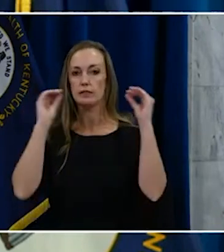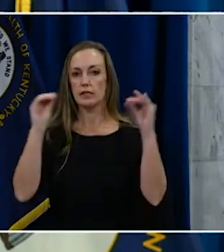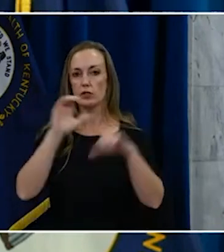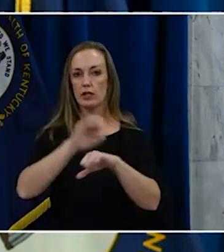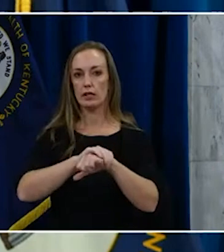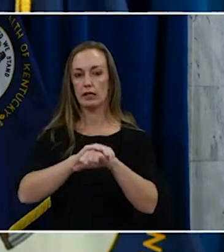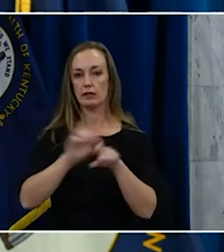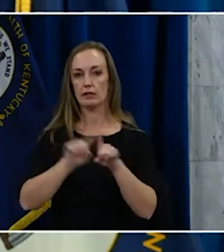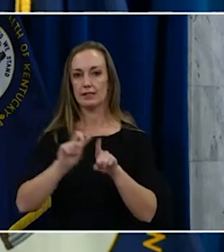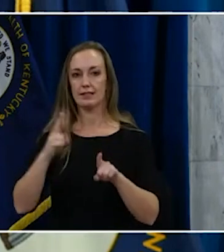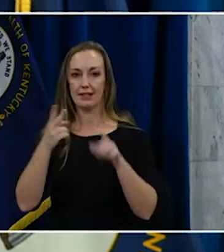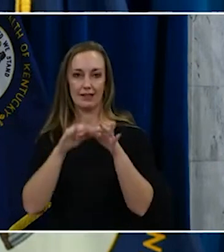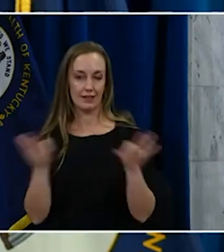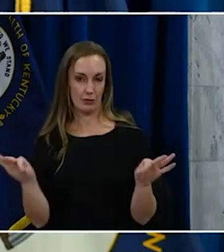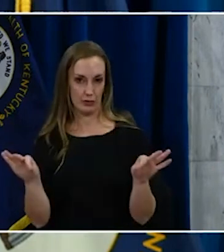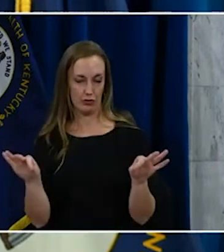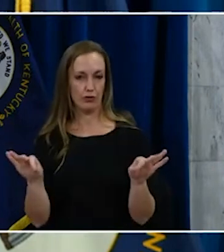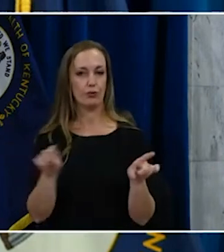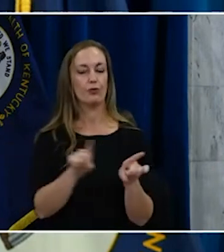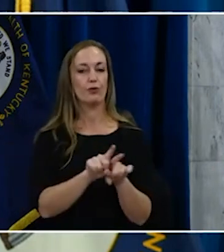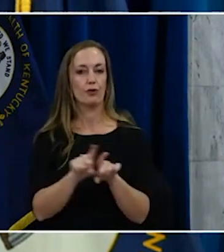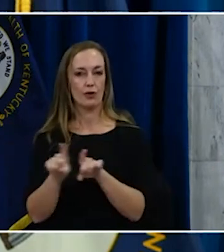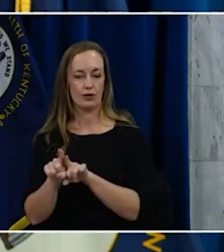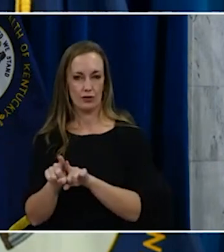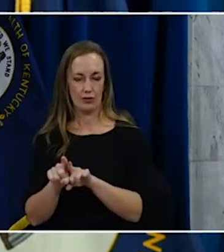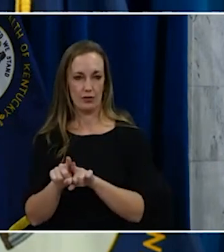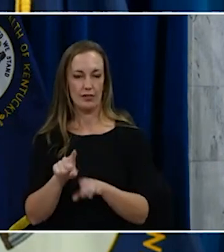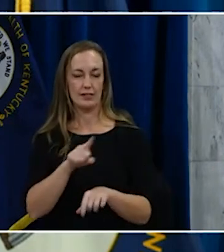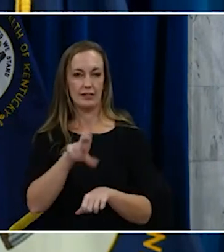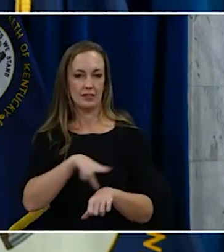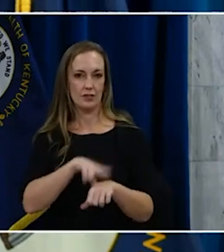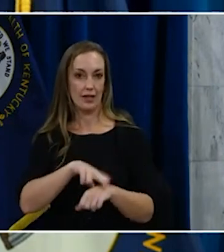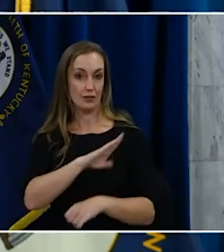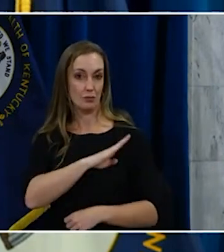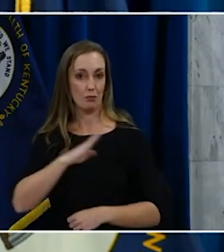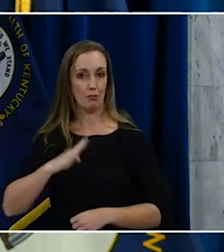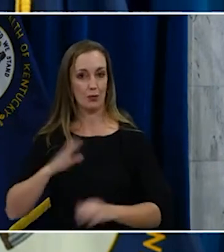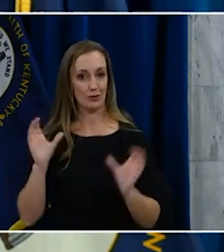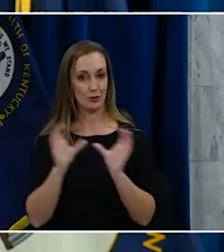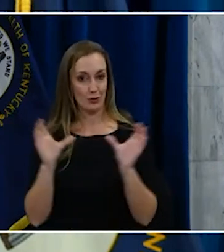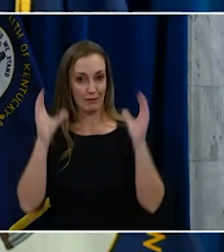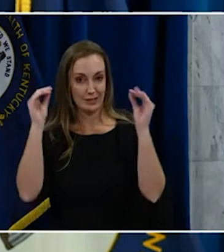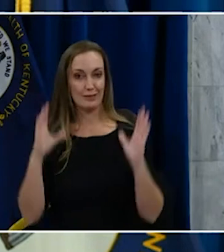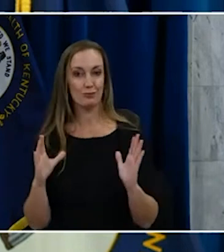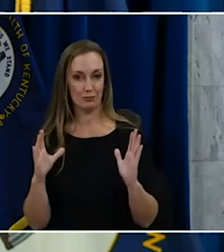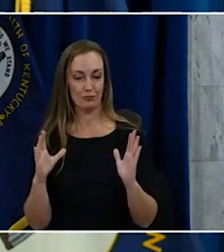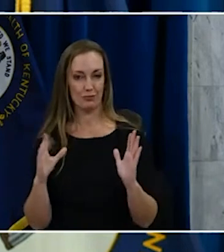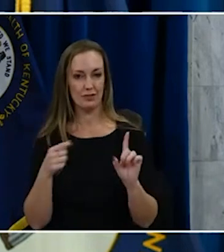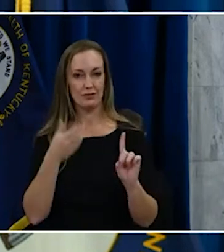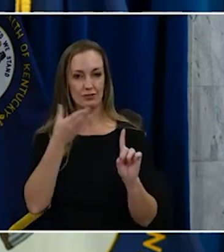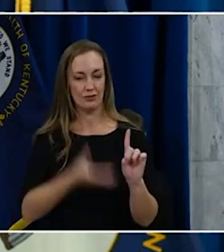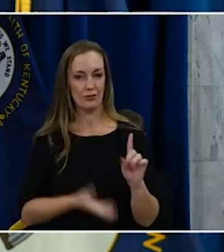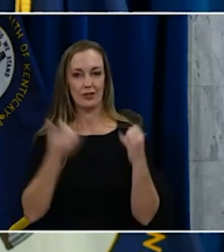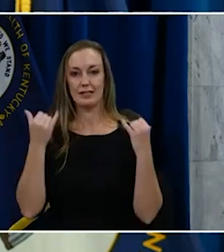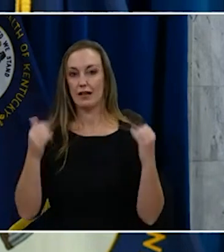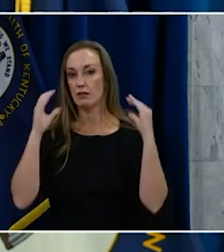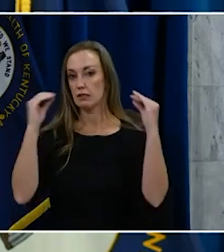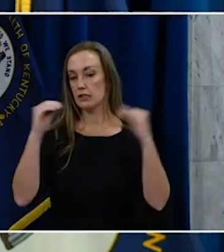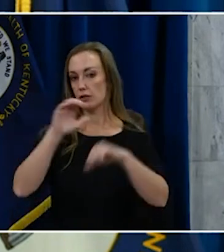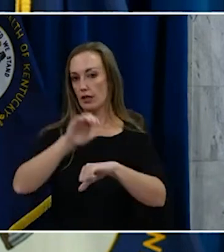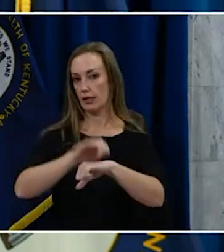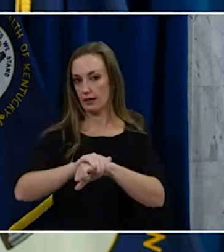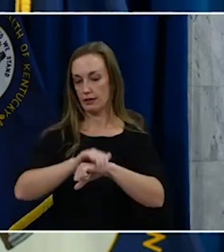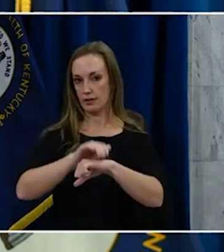as a second language. And this National Board certified teacher currently teaches